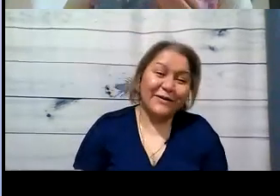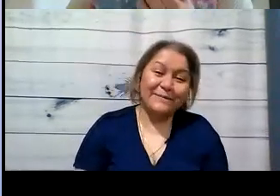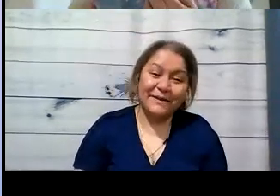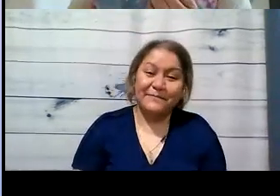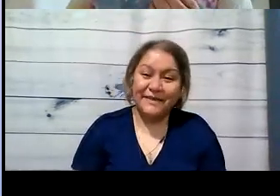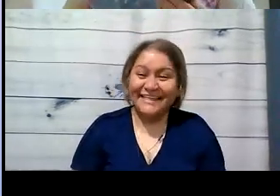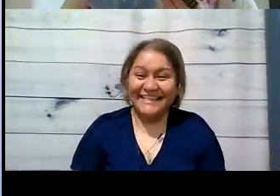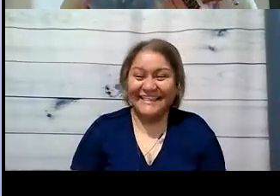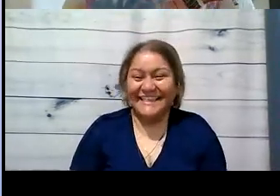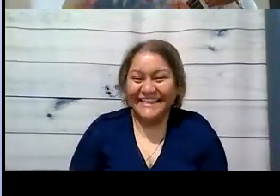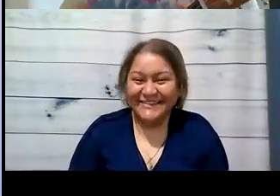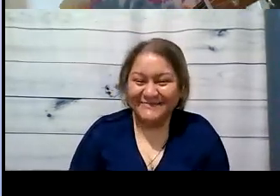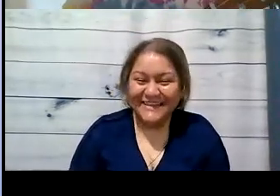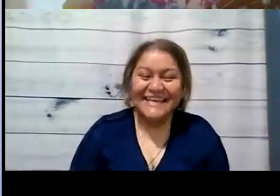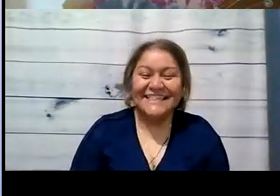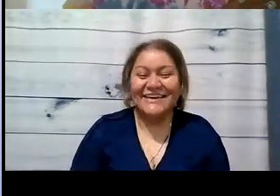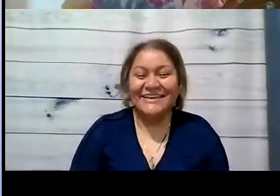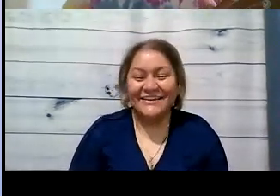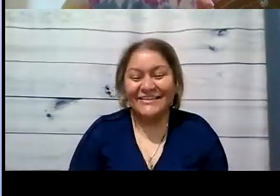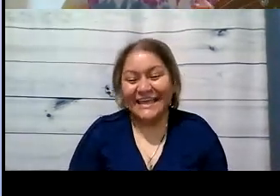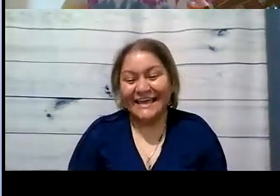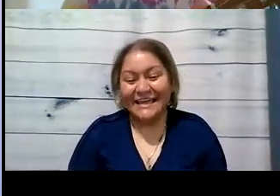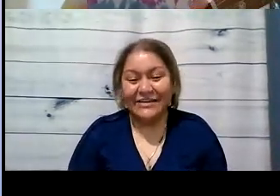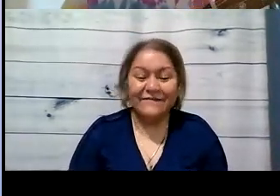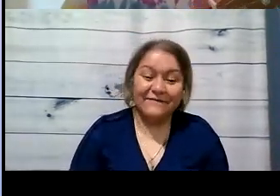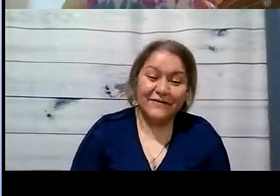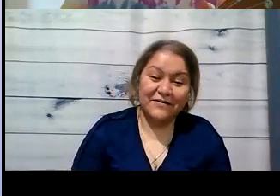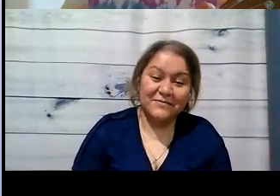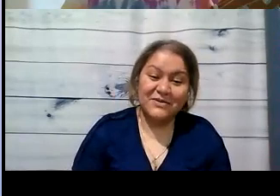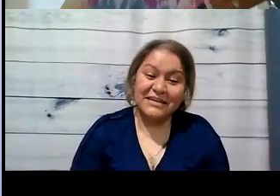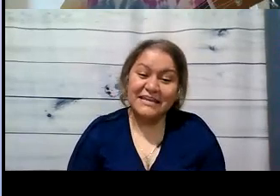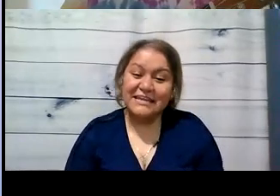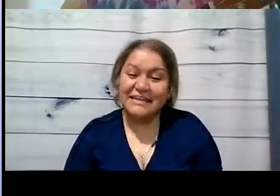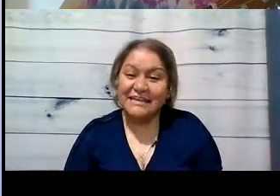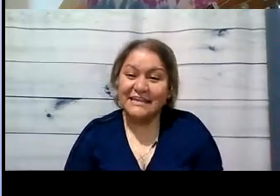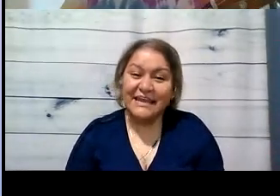everywhere. Old MacDonald had a farm,